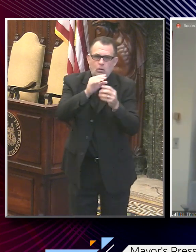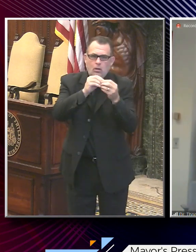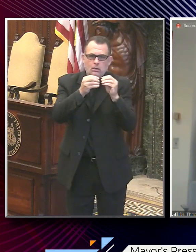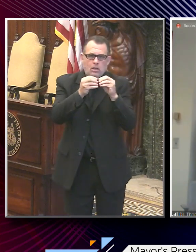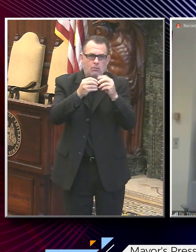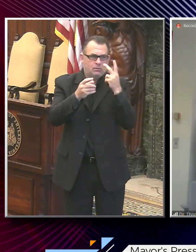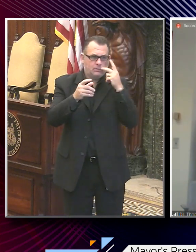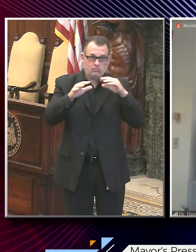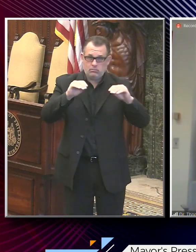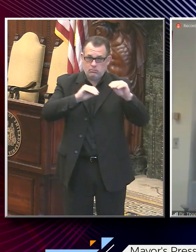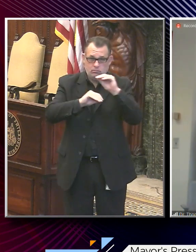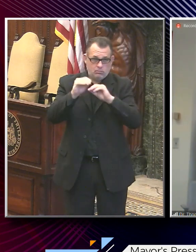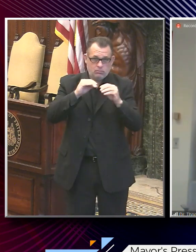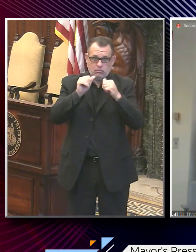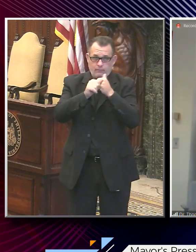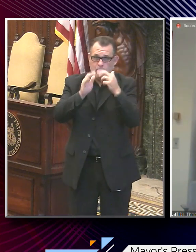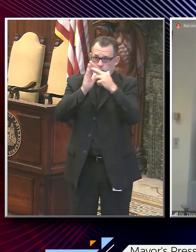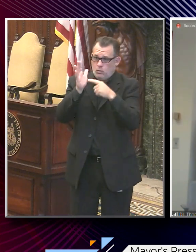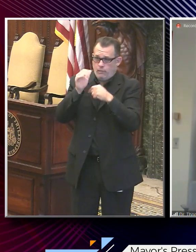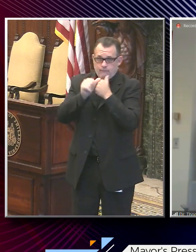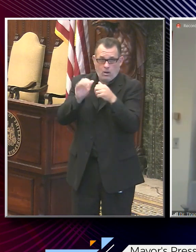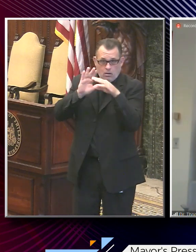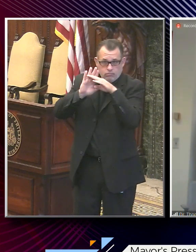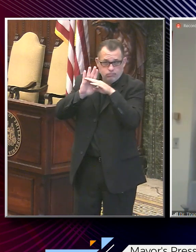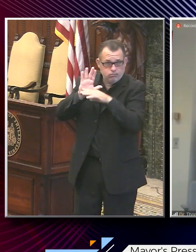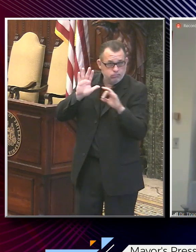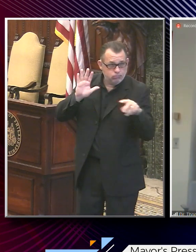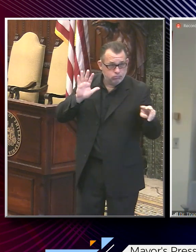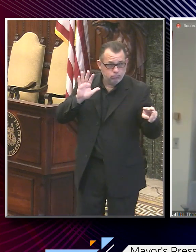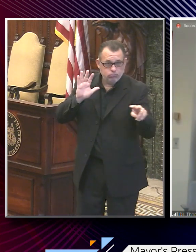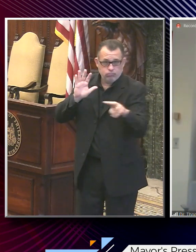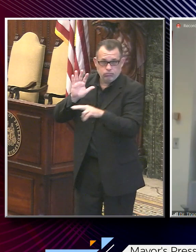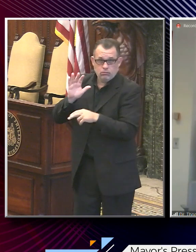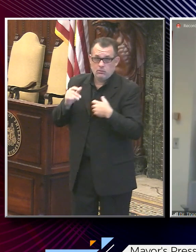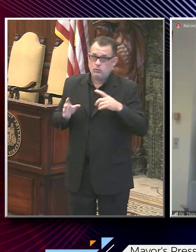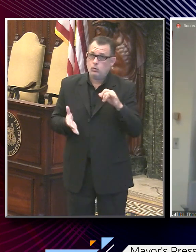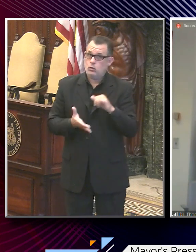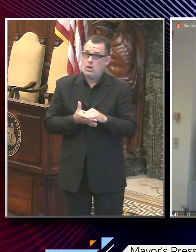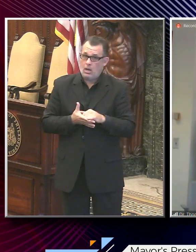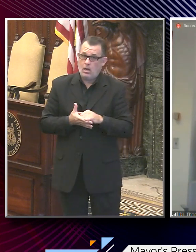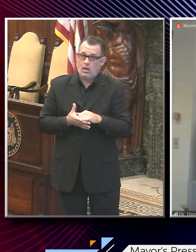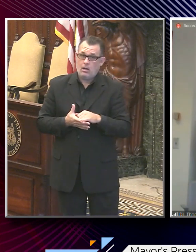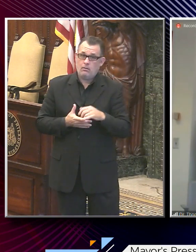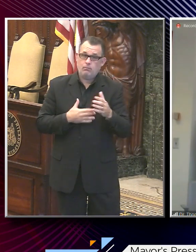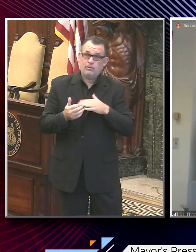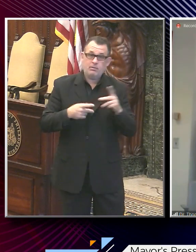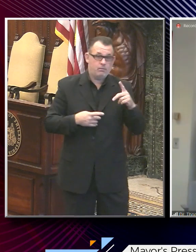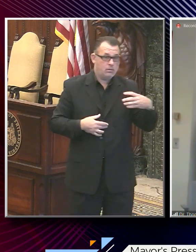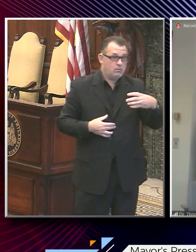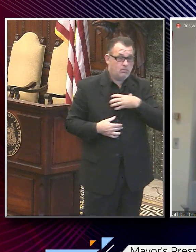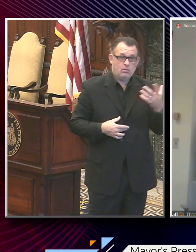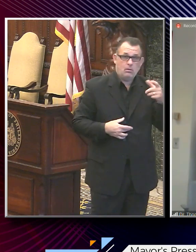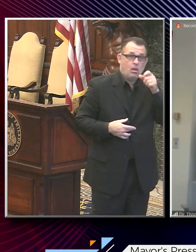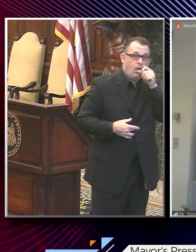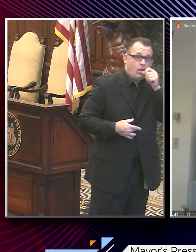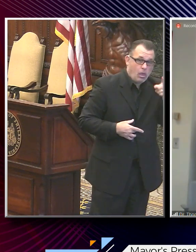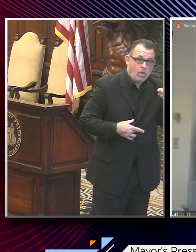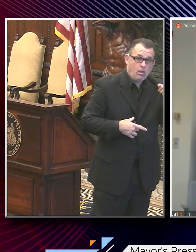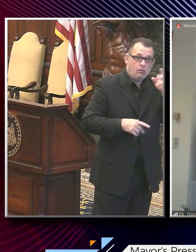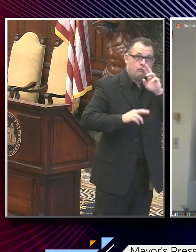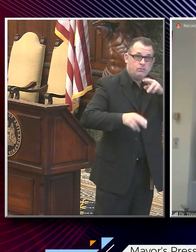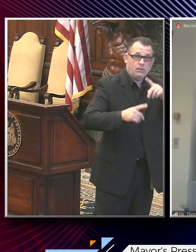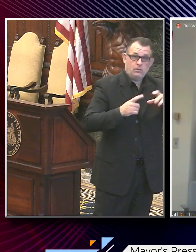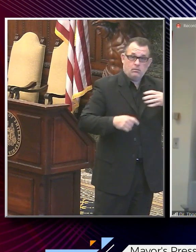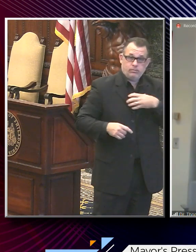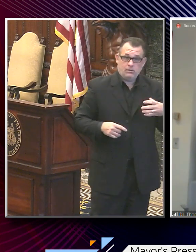safety precautions. They'll be doing that proactively, and they'll be doing that in response to complaints. If they find that diners are crowded